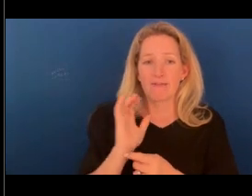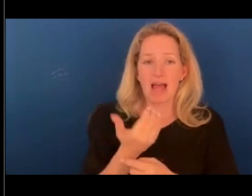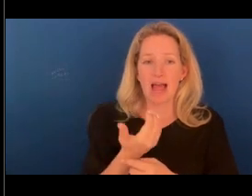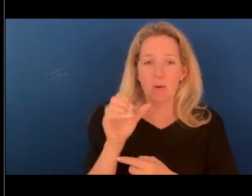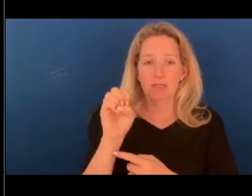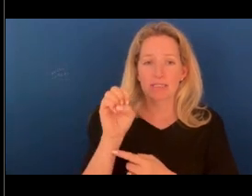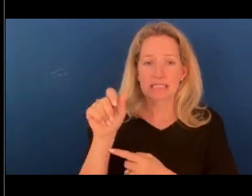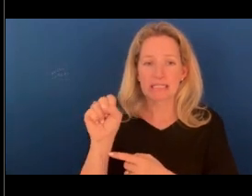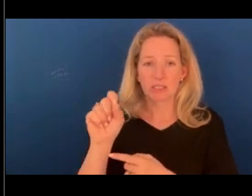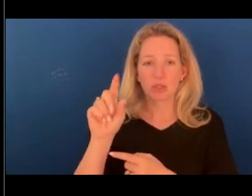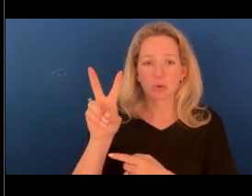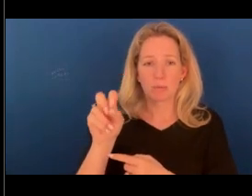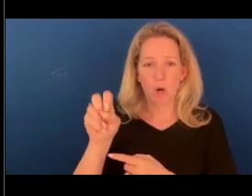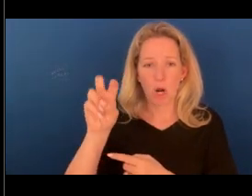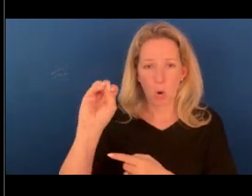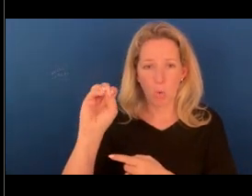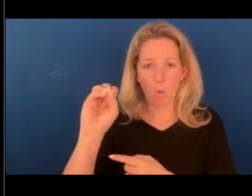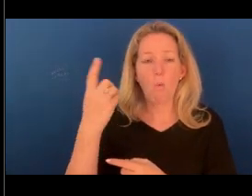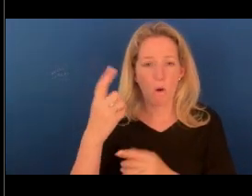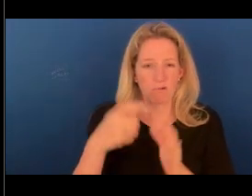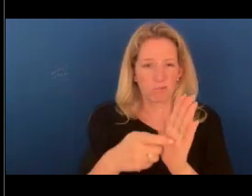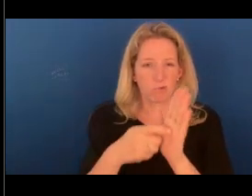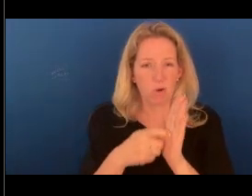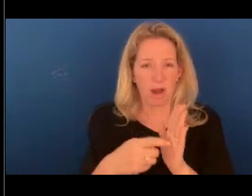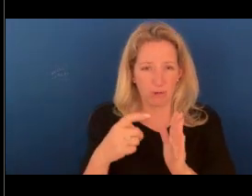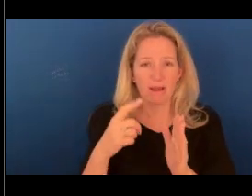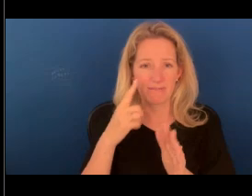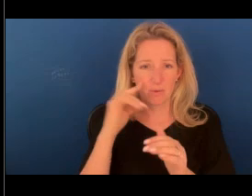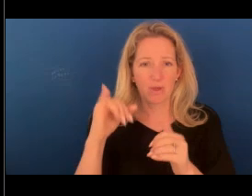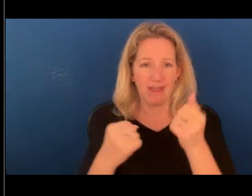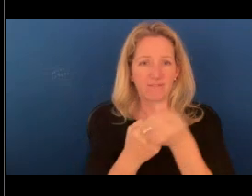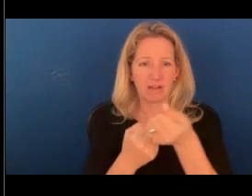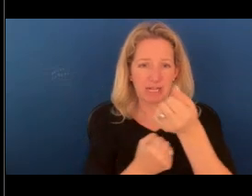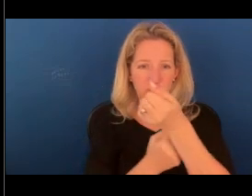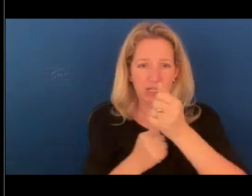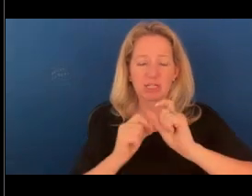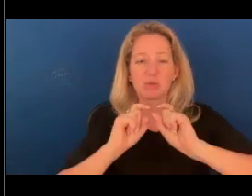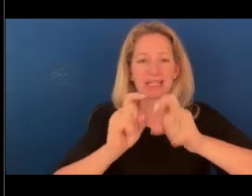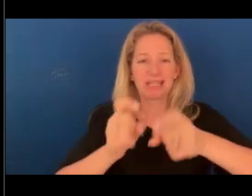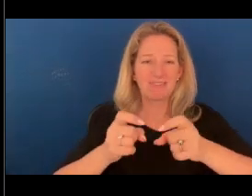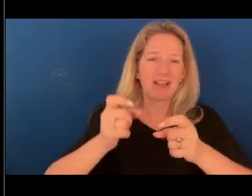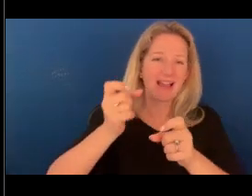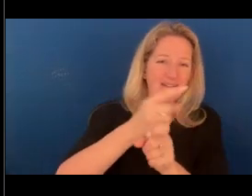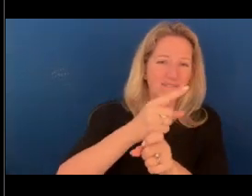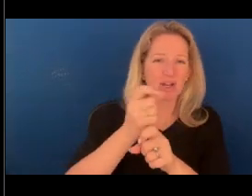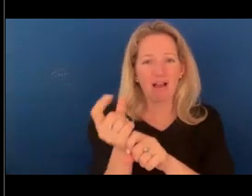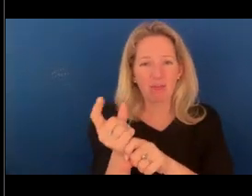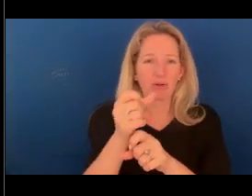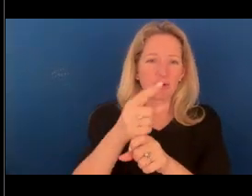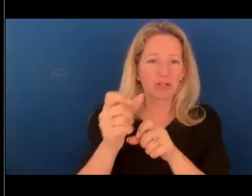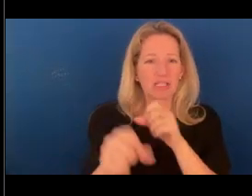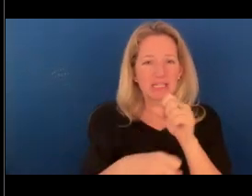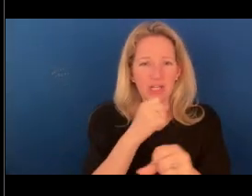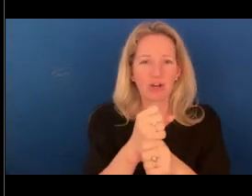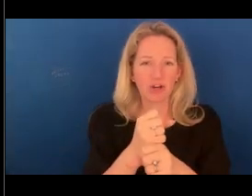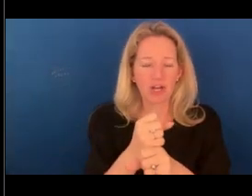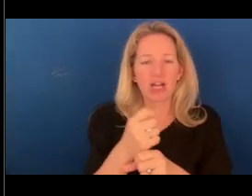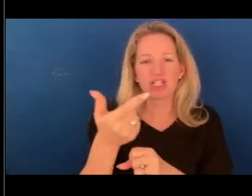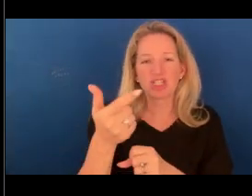of the requirements for Marine Debris Foundation is to award, at least on an every other year basis, a